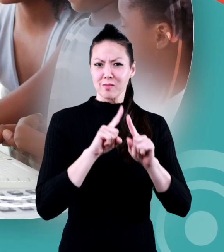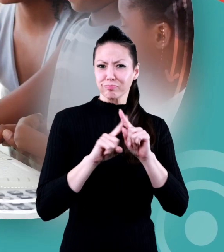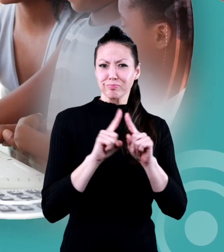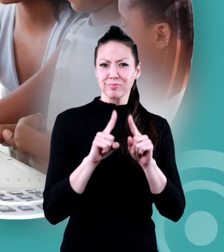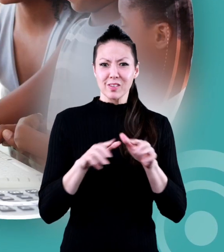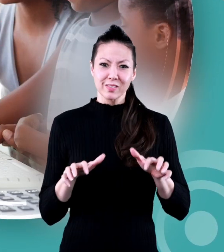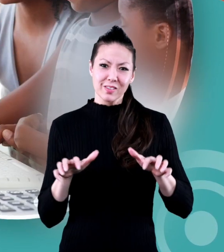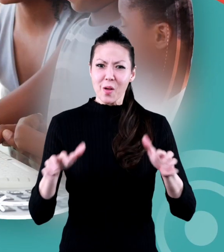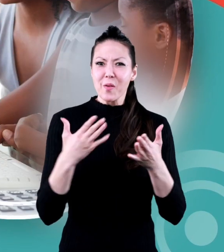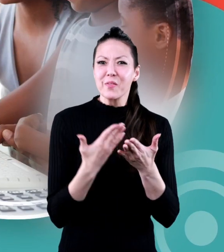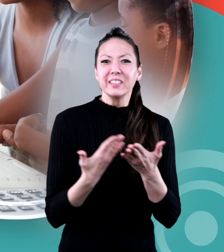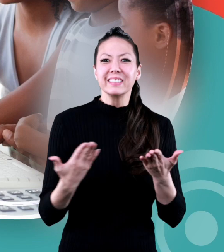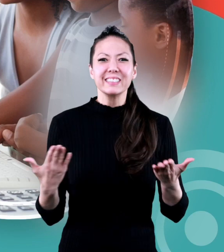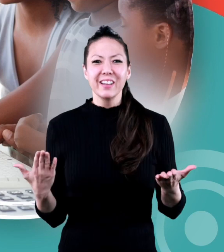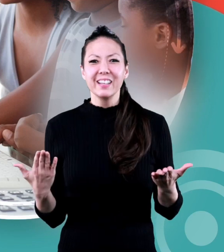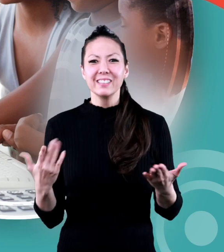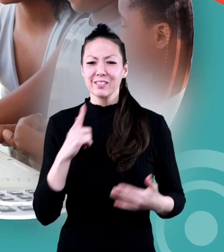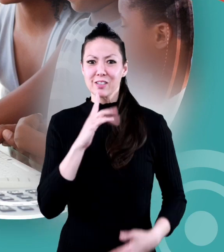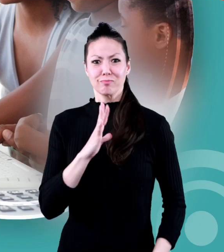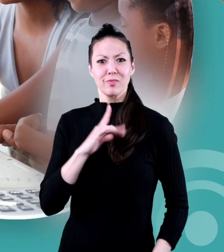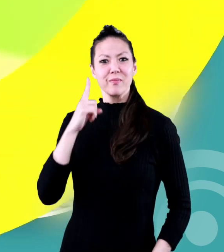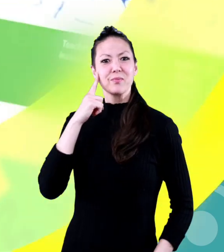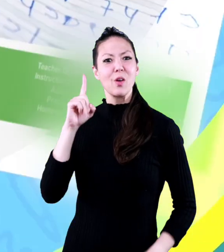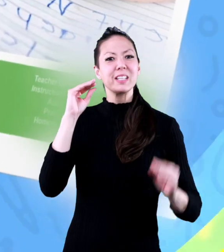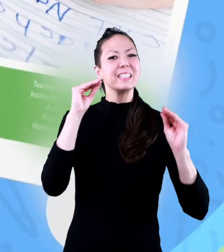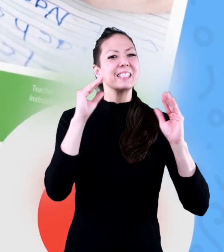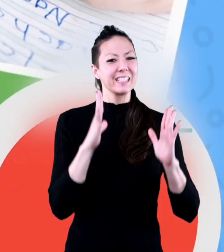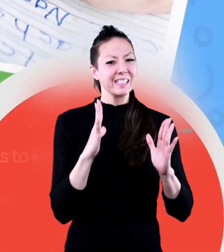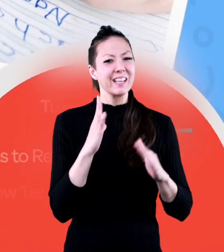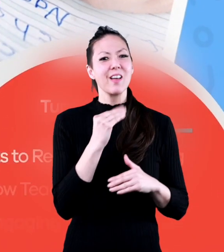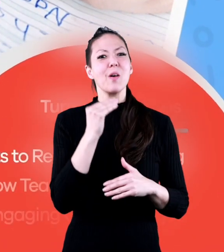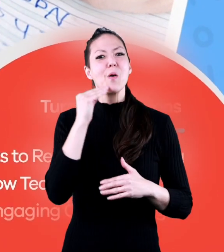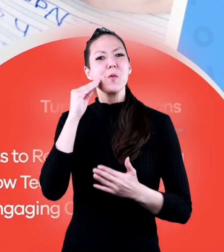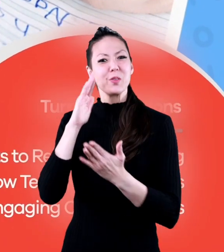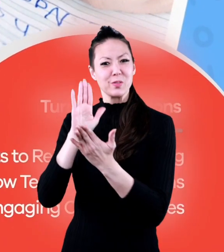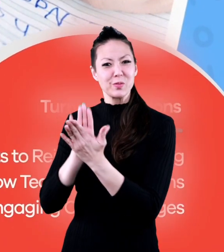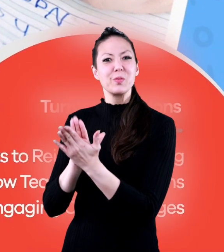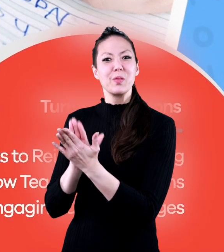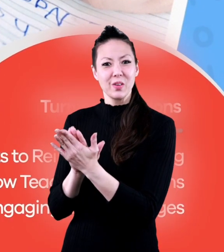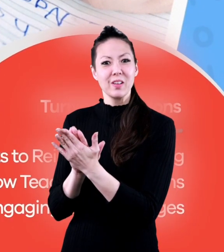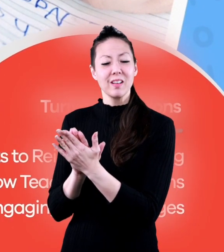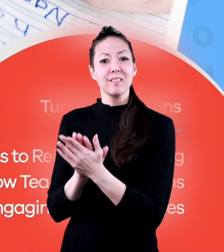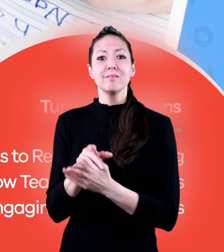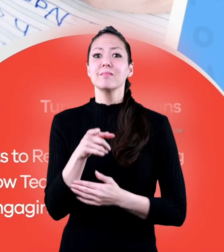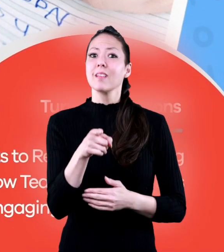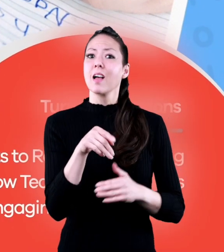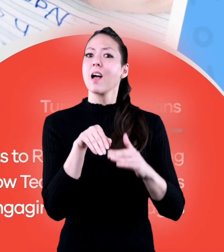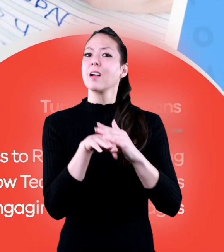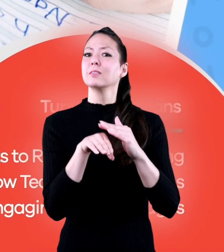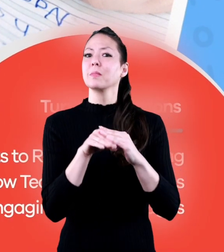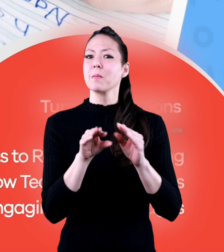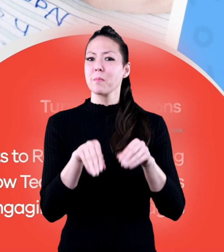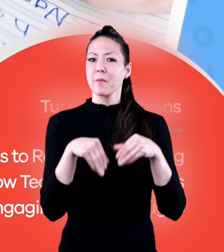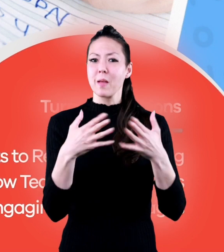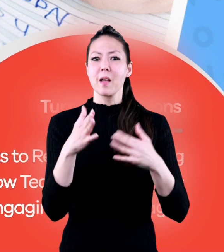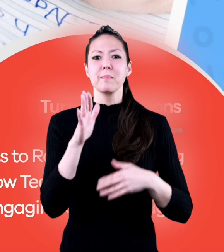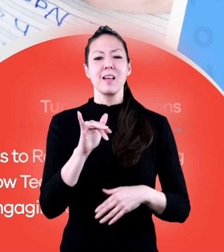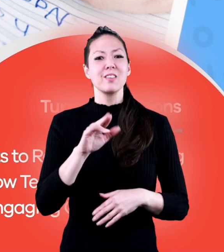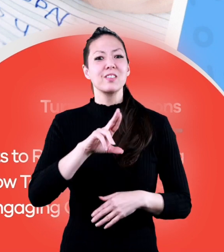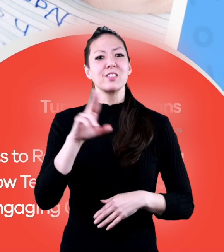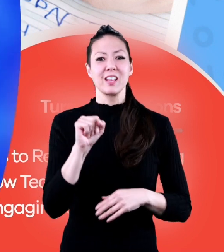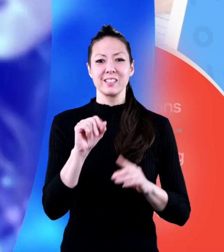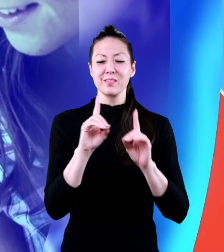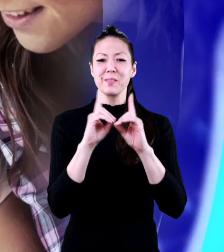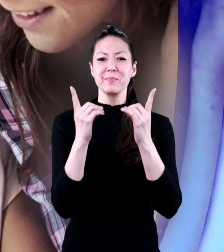learnbright.org for thousands of free resources and turnkey solutions for teachers and homeschoolers.